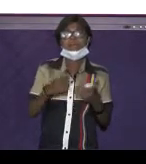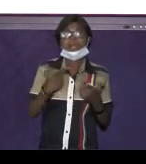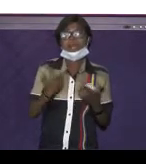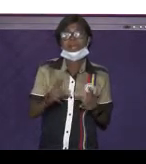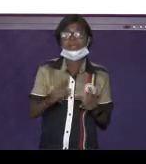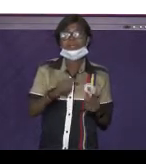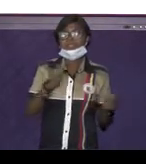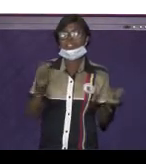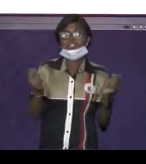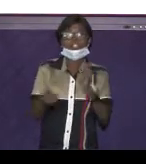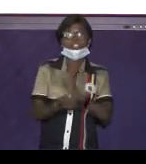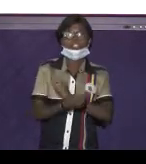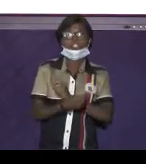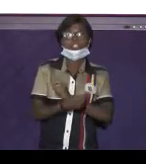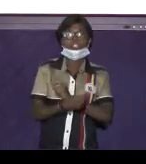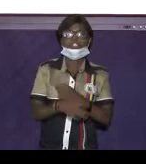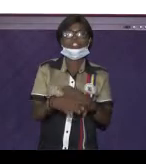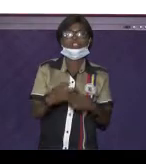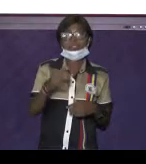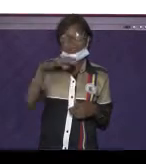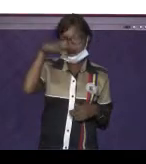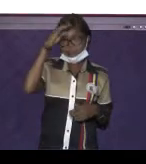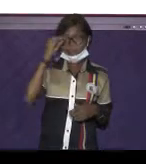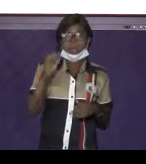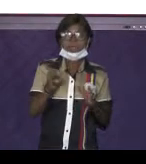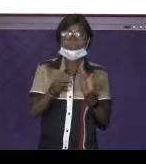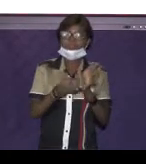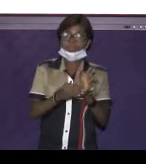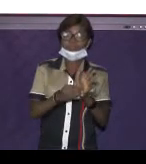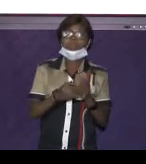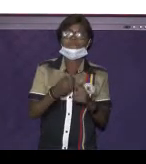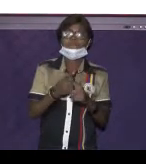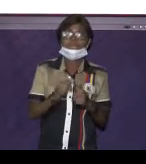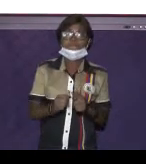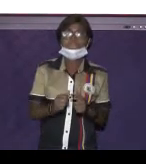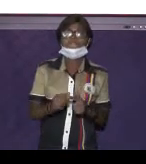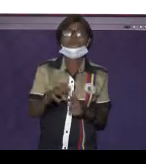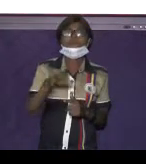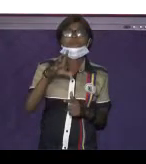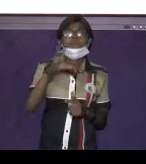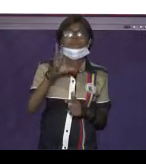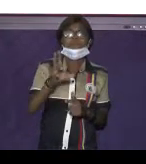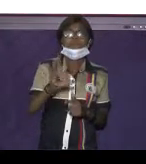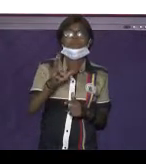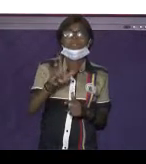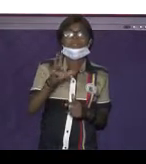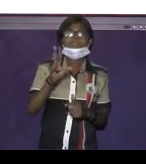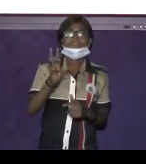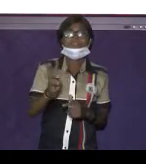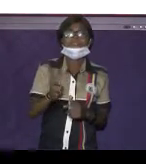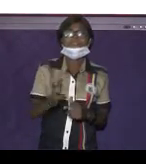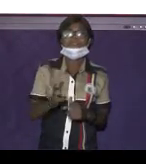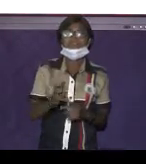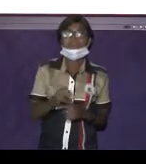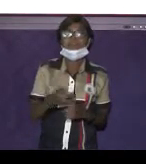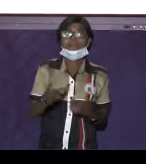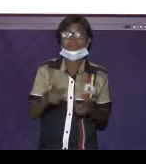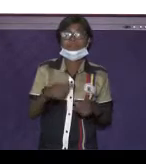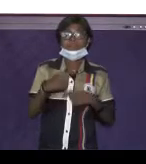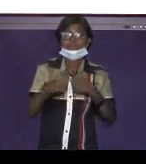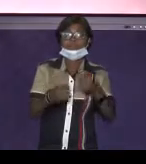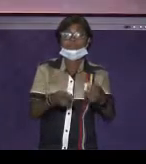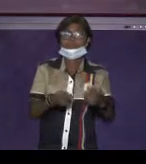change Usain's unit from 36 kilometers per hour to meter per second, and then we'll be able to compare with that of the cheater. Let's